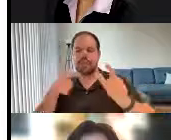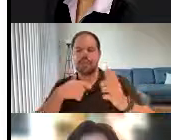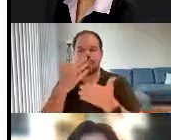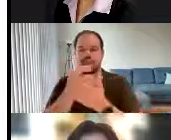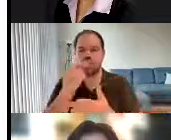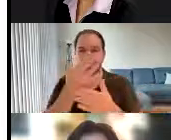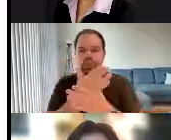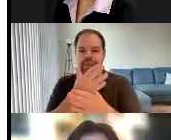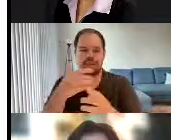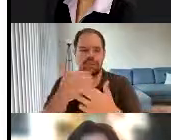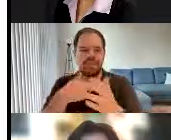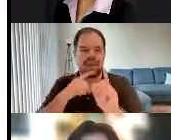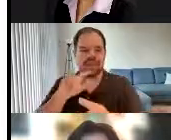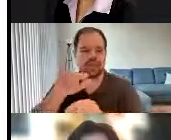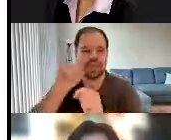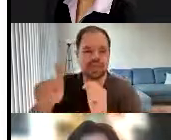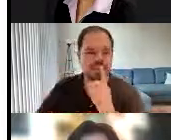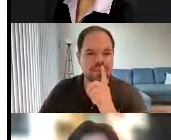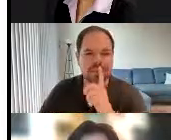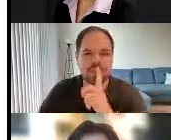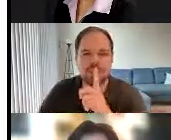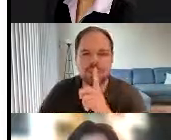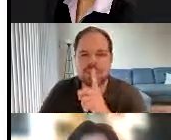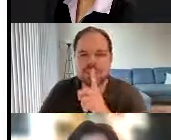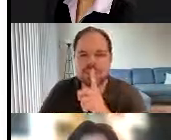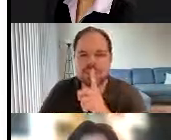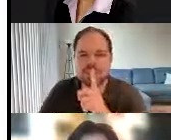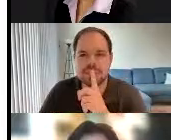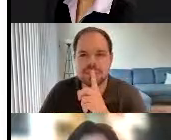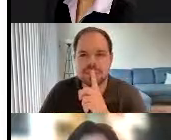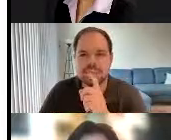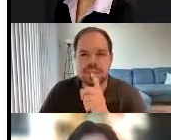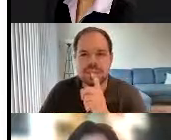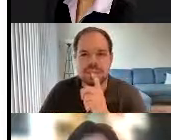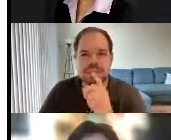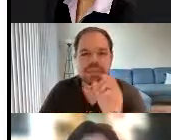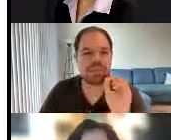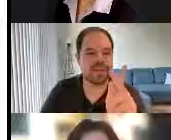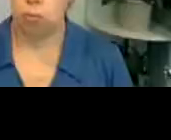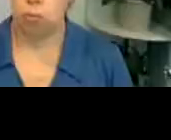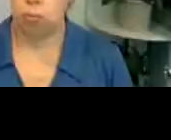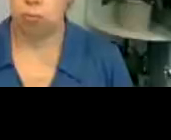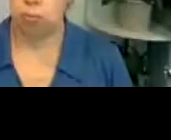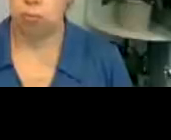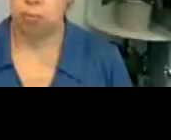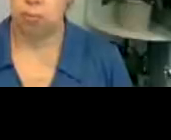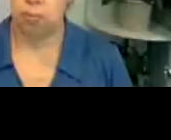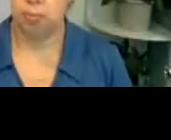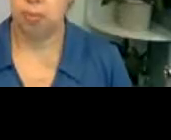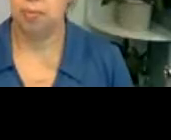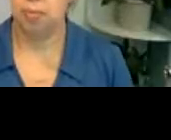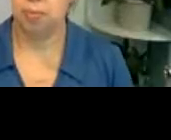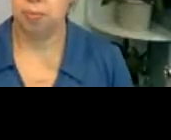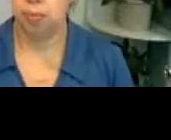All right, thank you for that question. Let me take down that screen share before I answer your question.